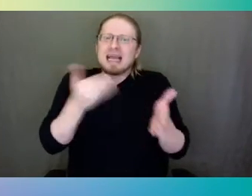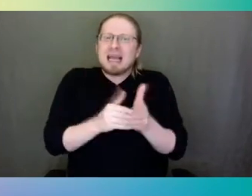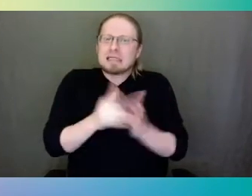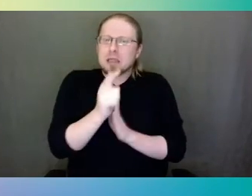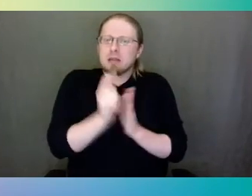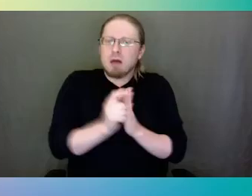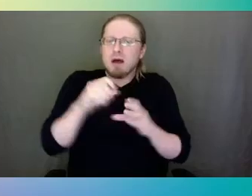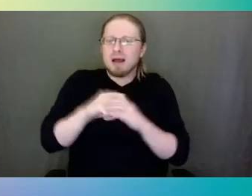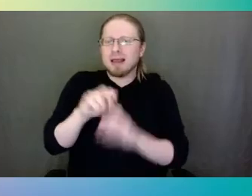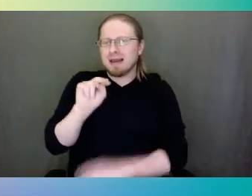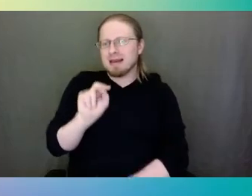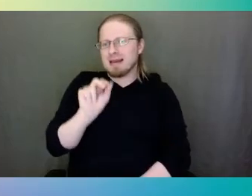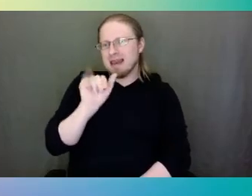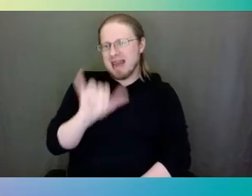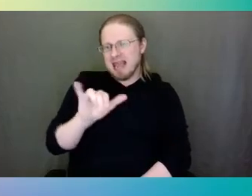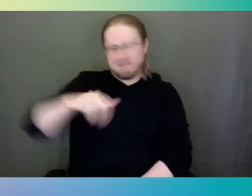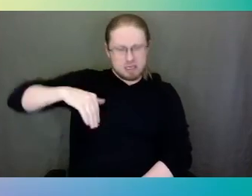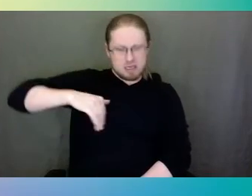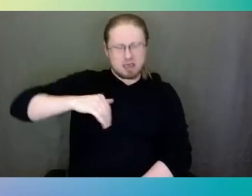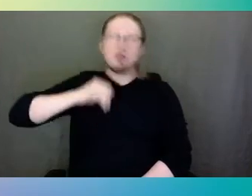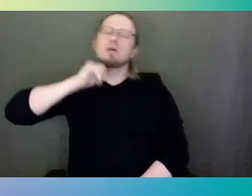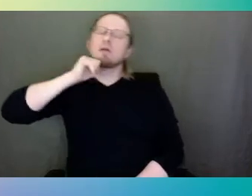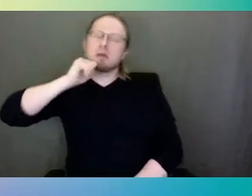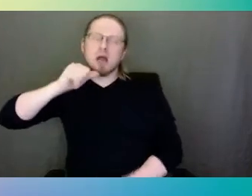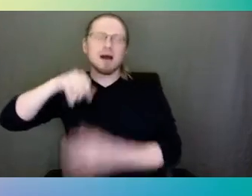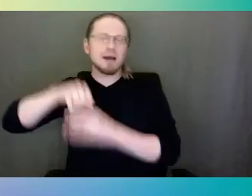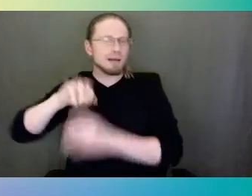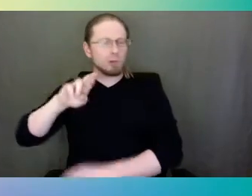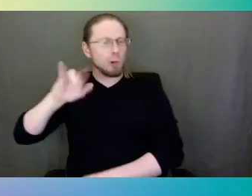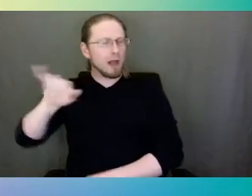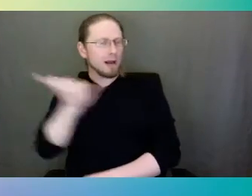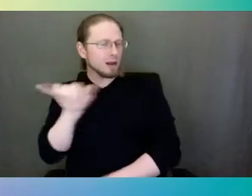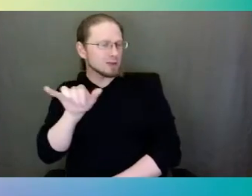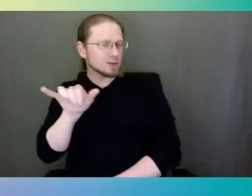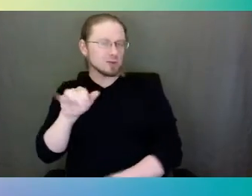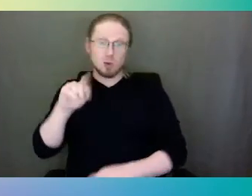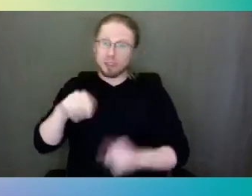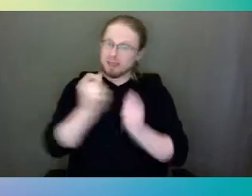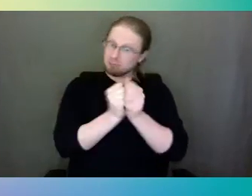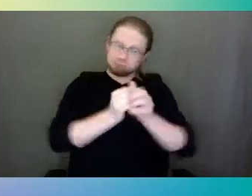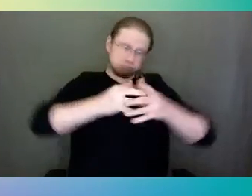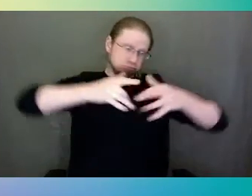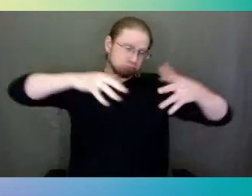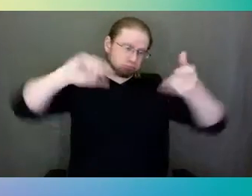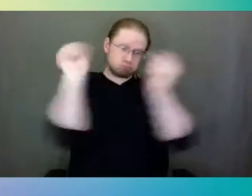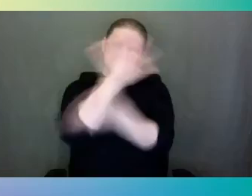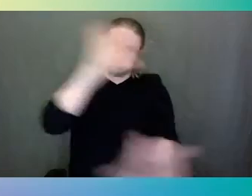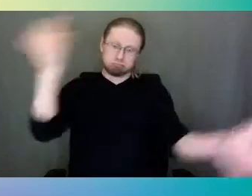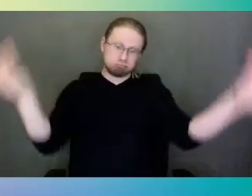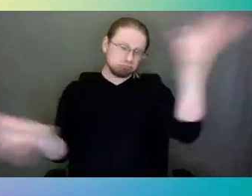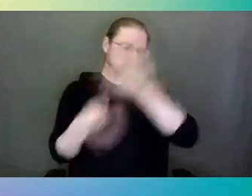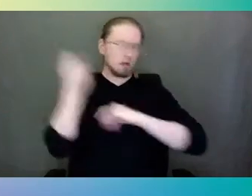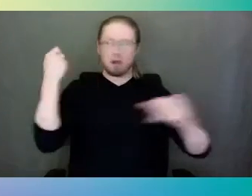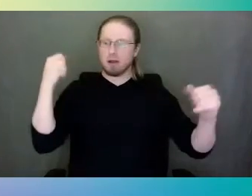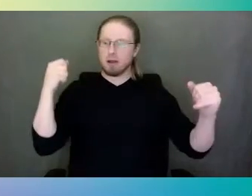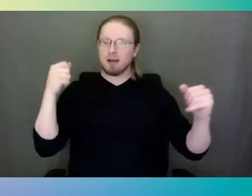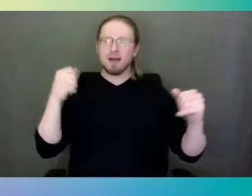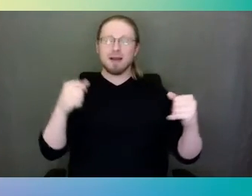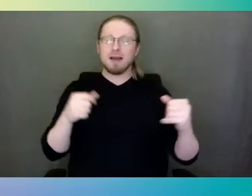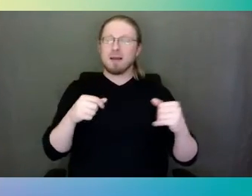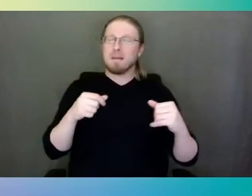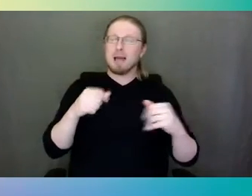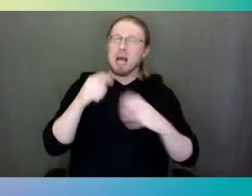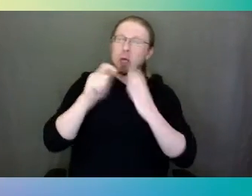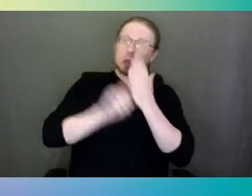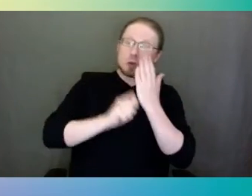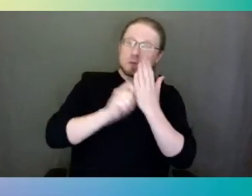wasn't against the law in the state of Rhode Island. Well, this exploded. It ended up in the newspaper, but it also ended